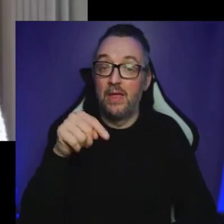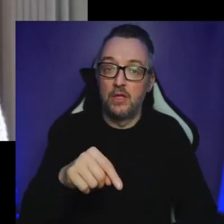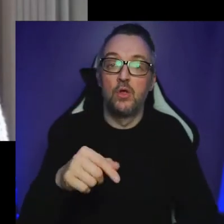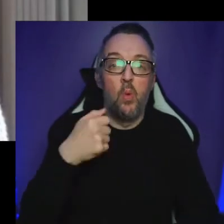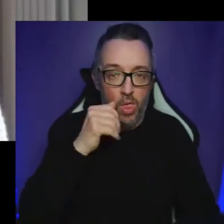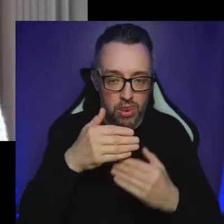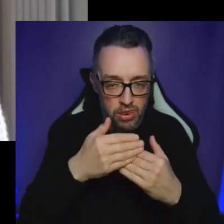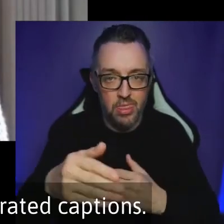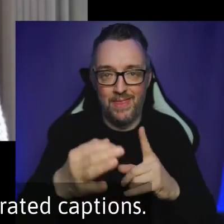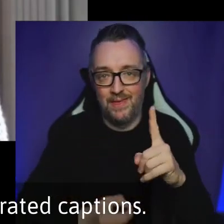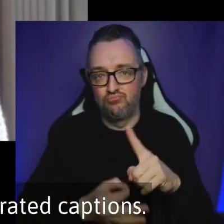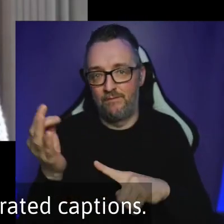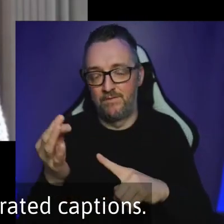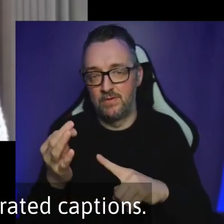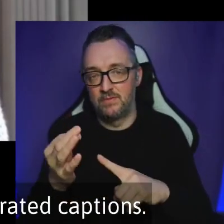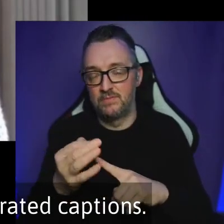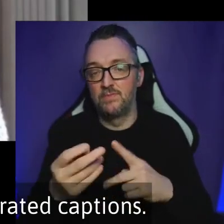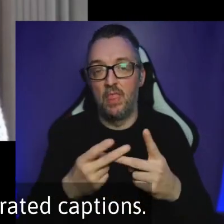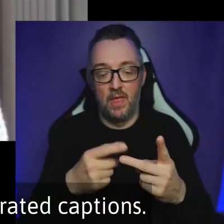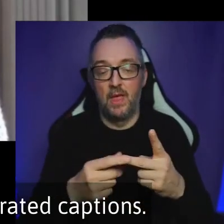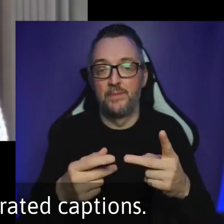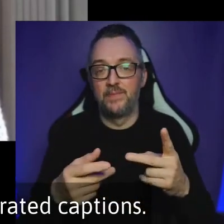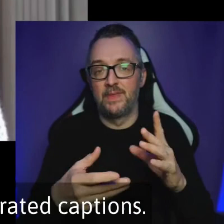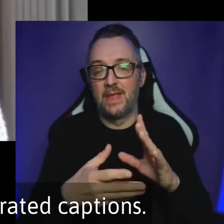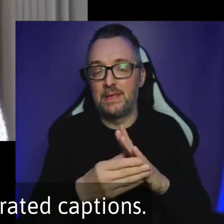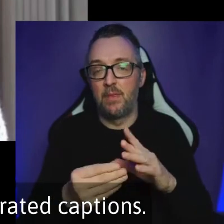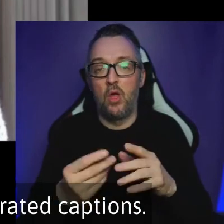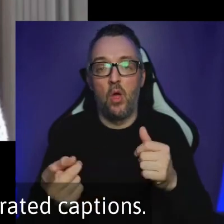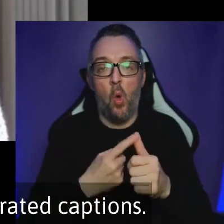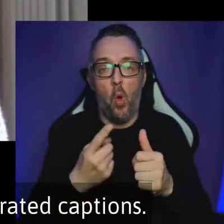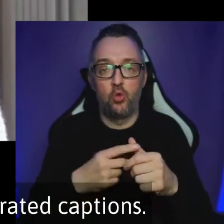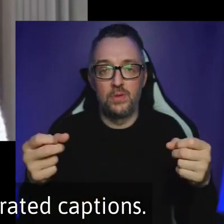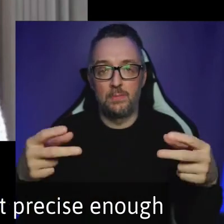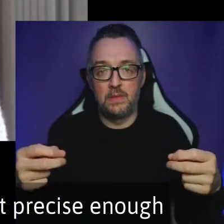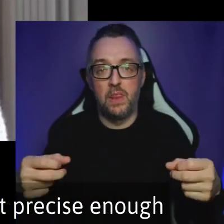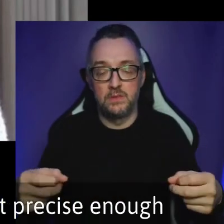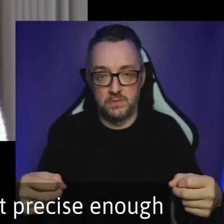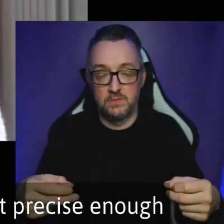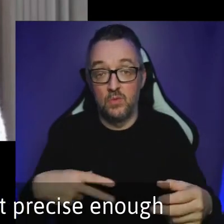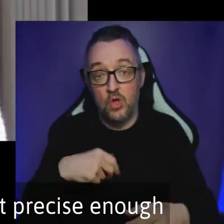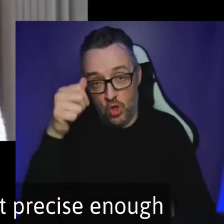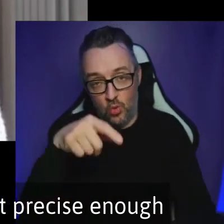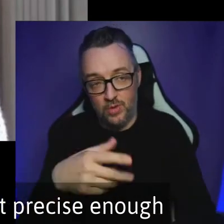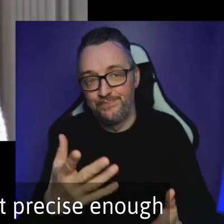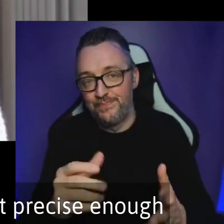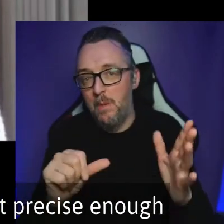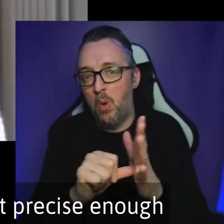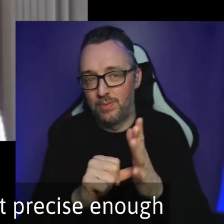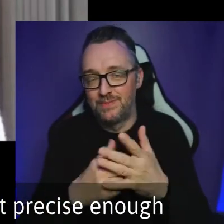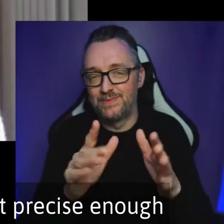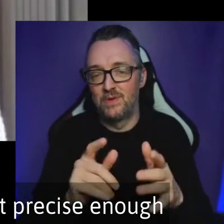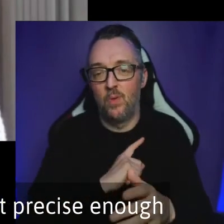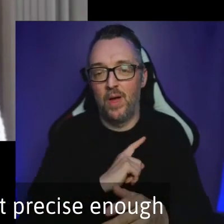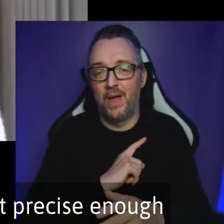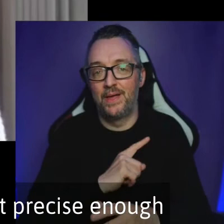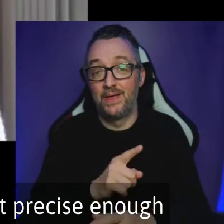improving. Another example is captions, automatically generated captions. We know they have problems because they're